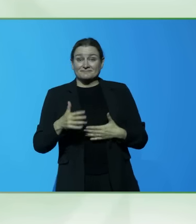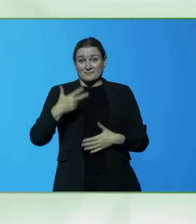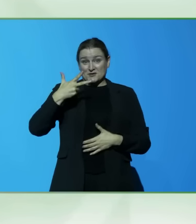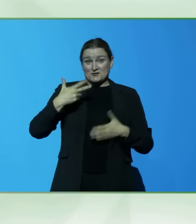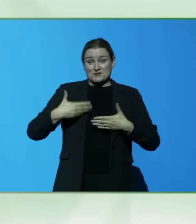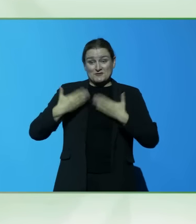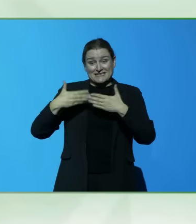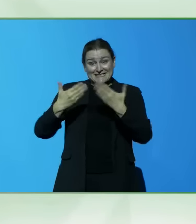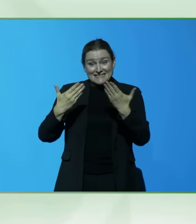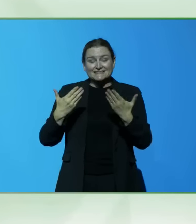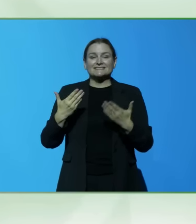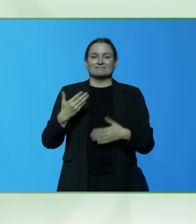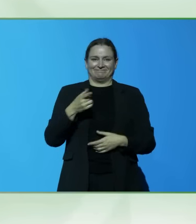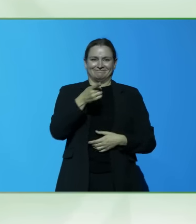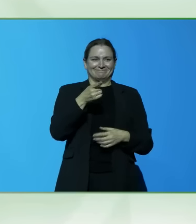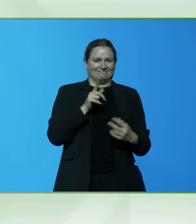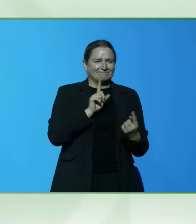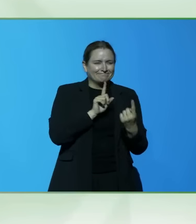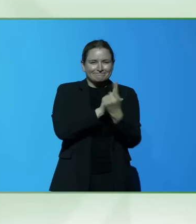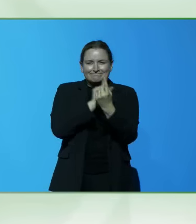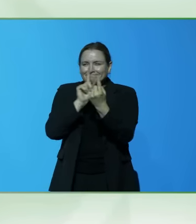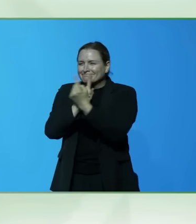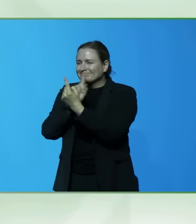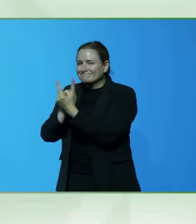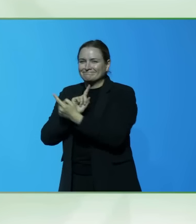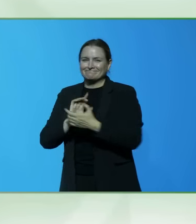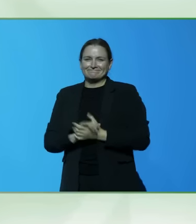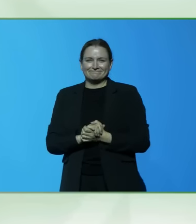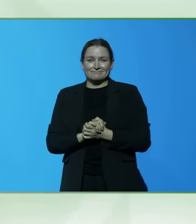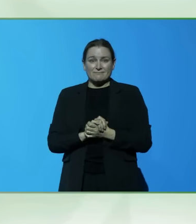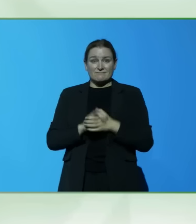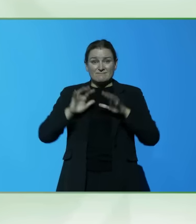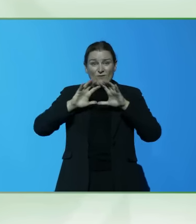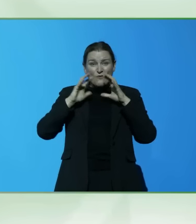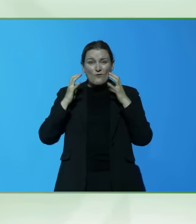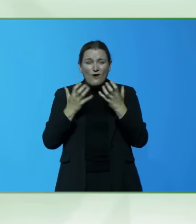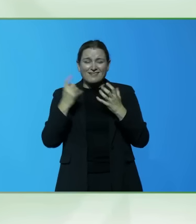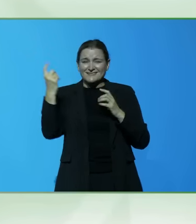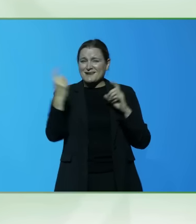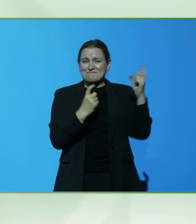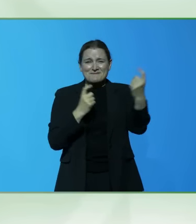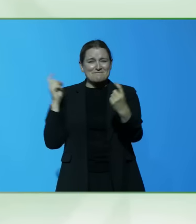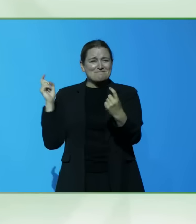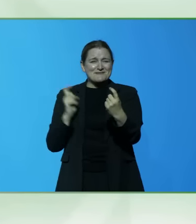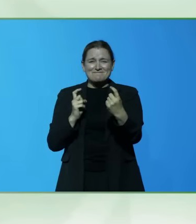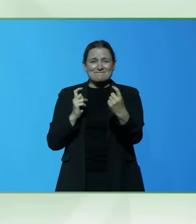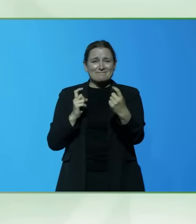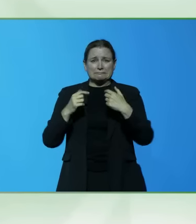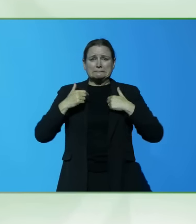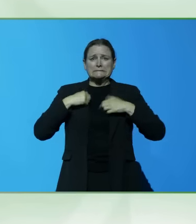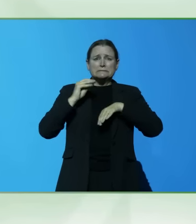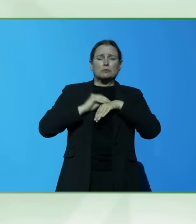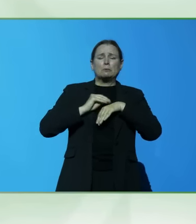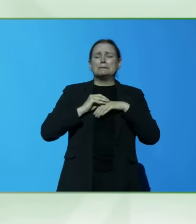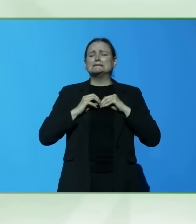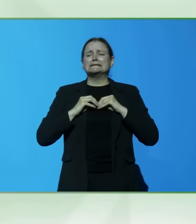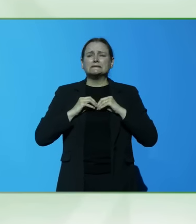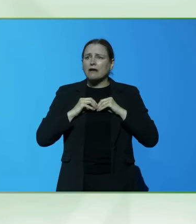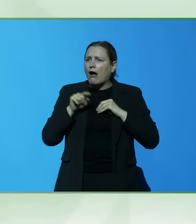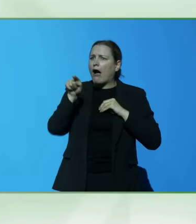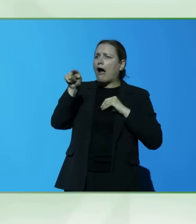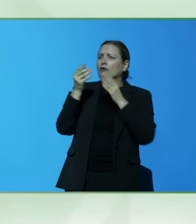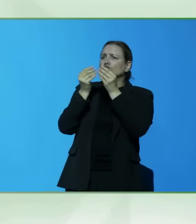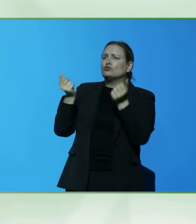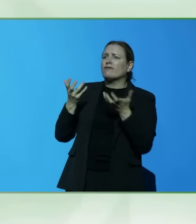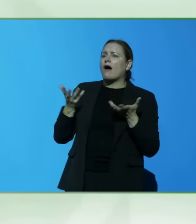globe who turns idea into action. You will discover solutions that change lives